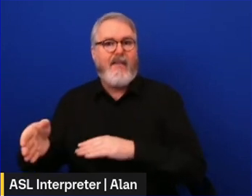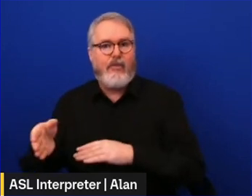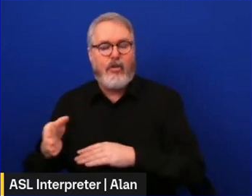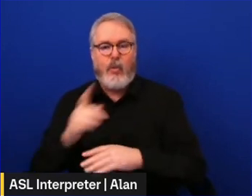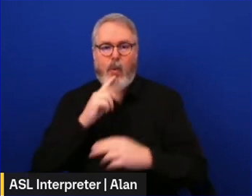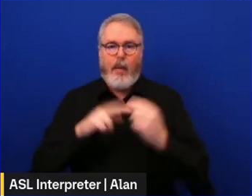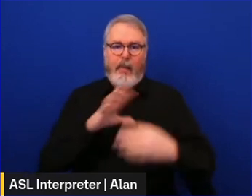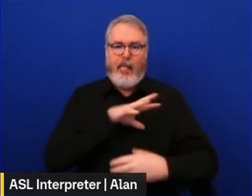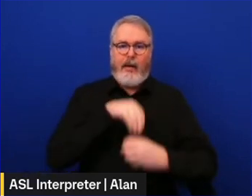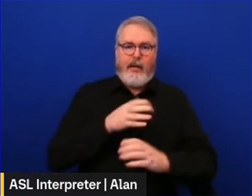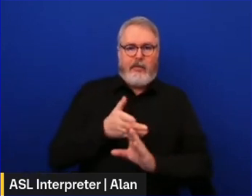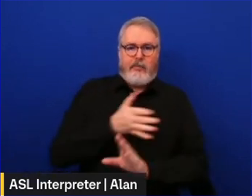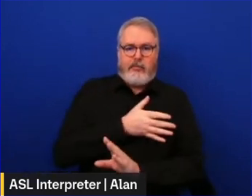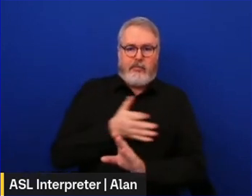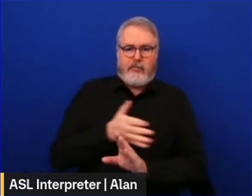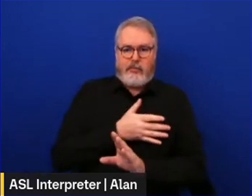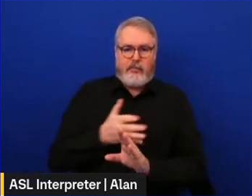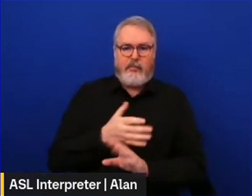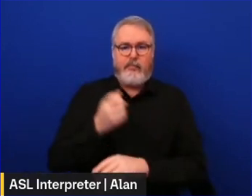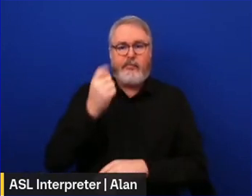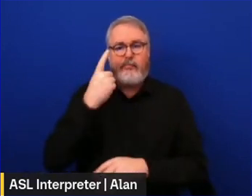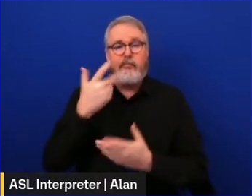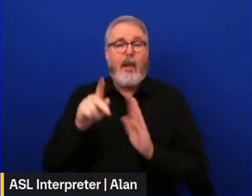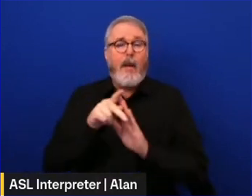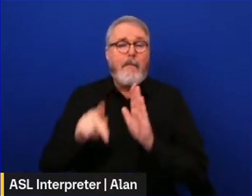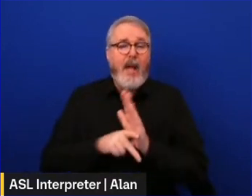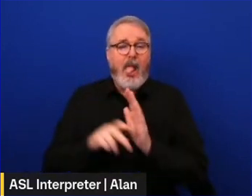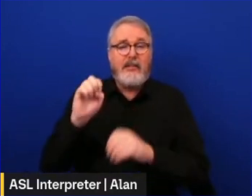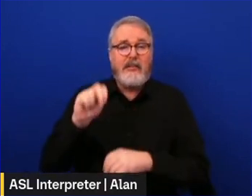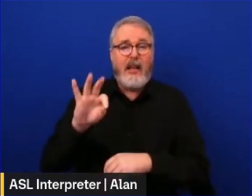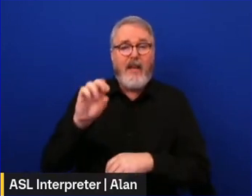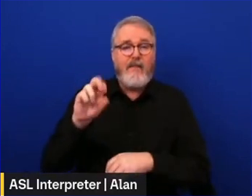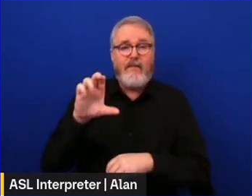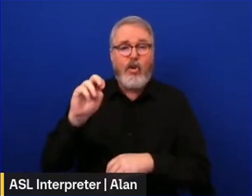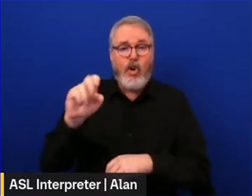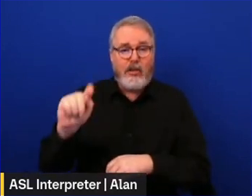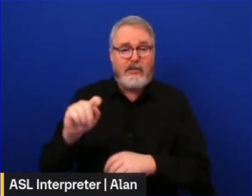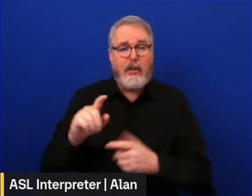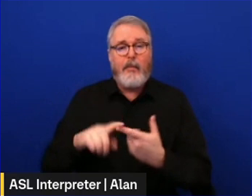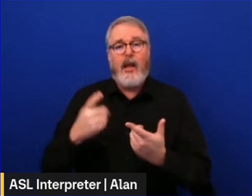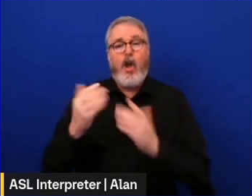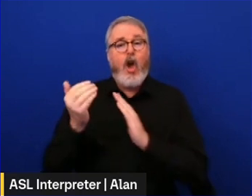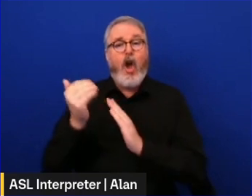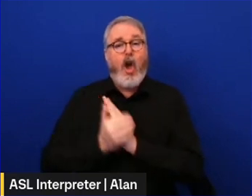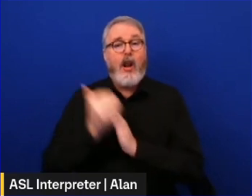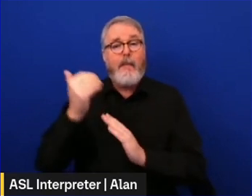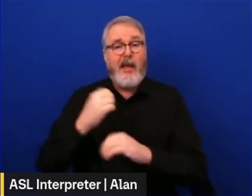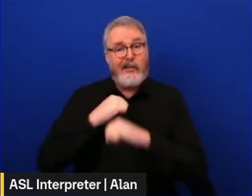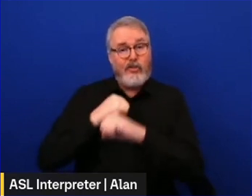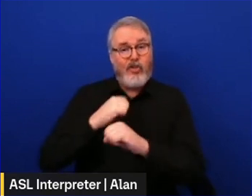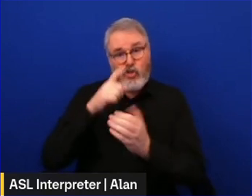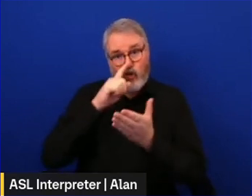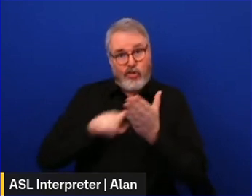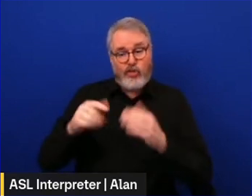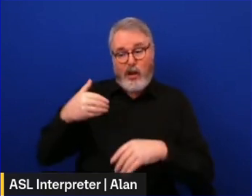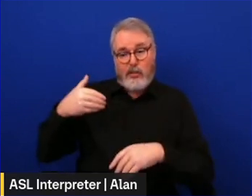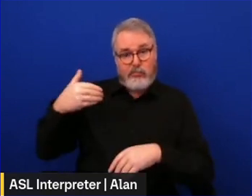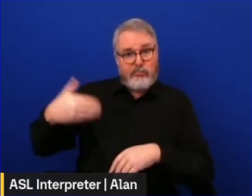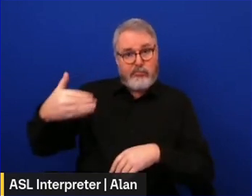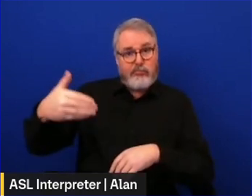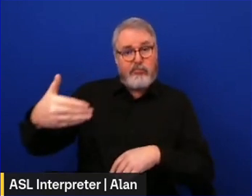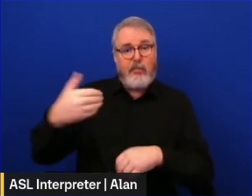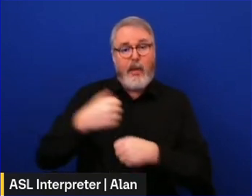Standardized applications, policy enforcement, and automated security checks ensure that every